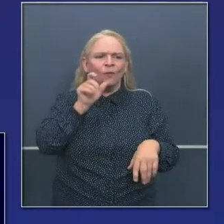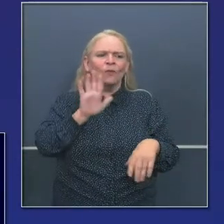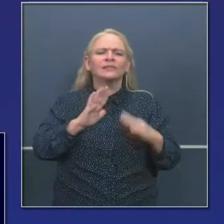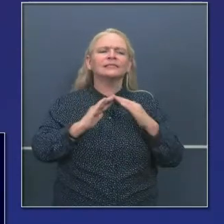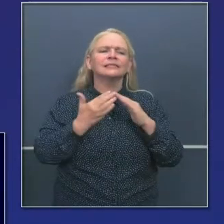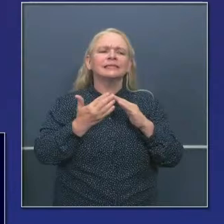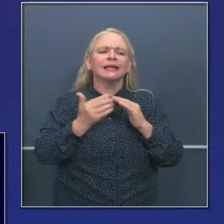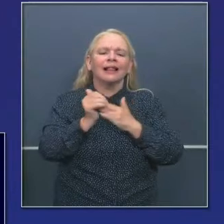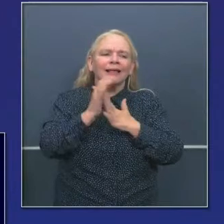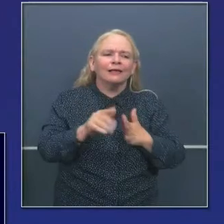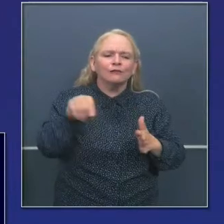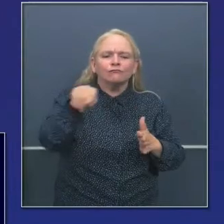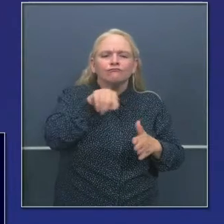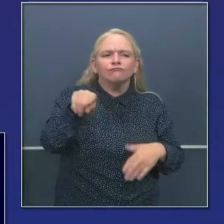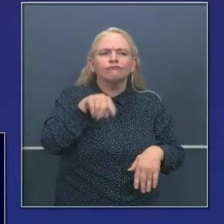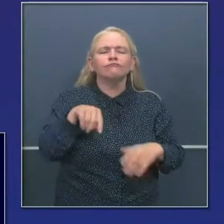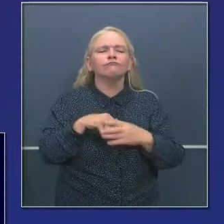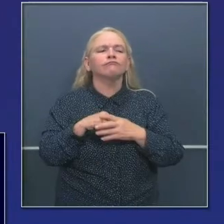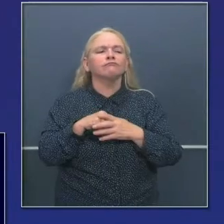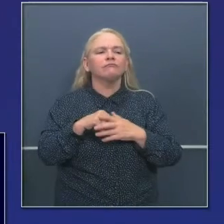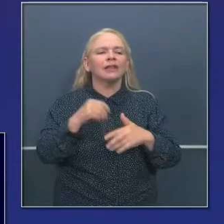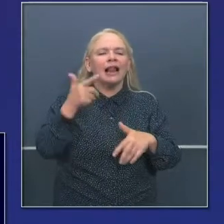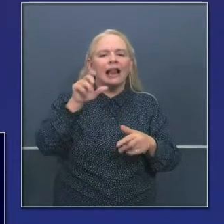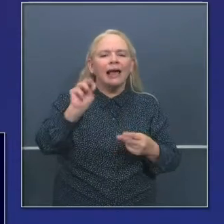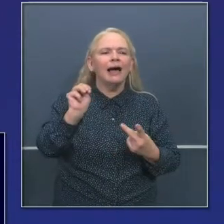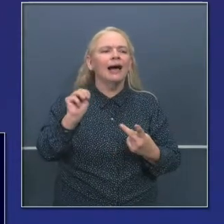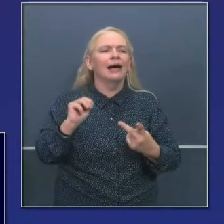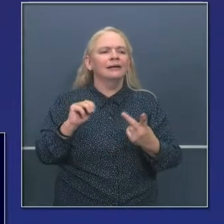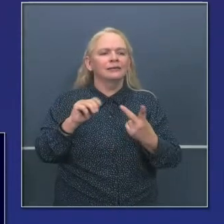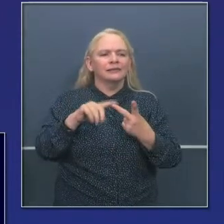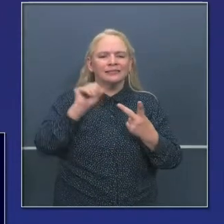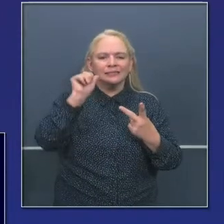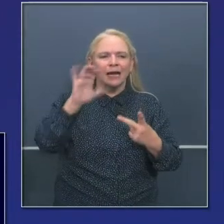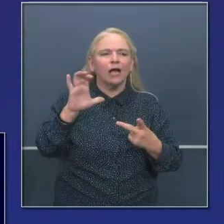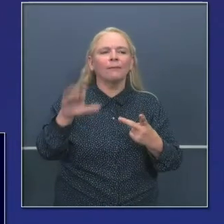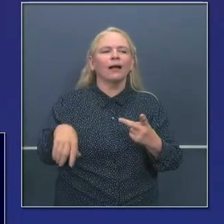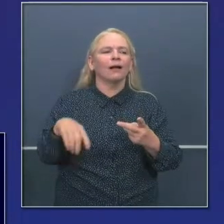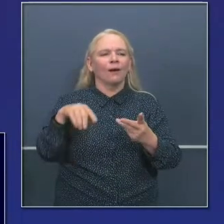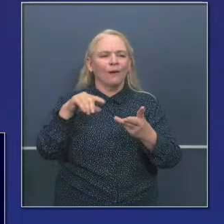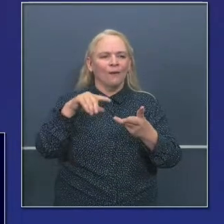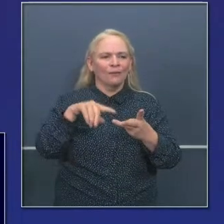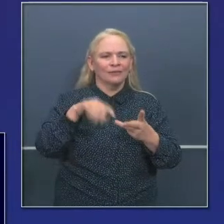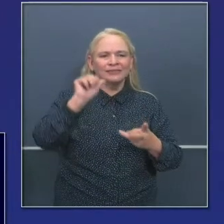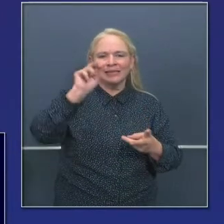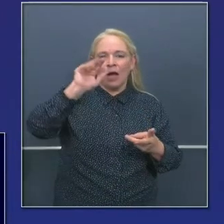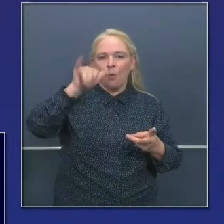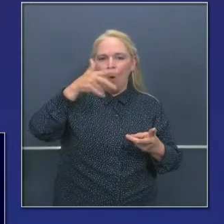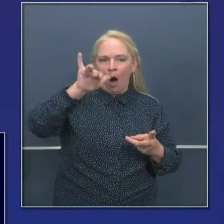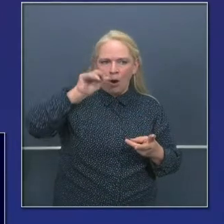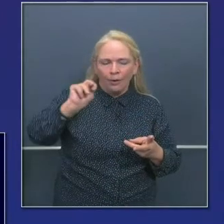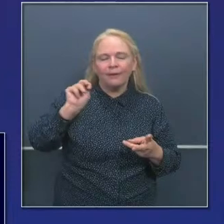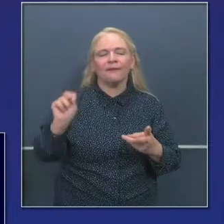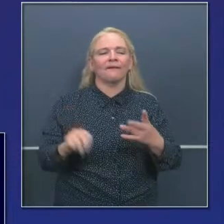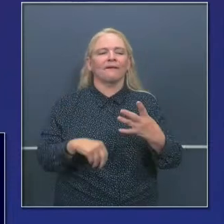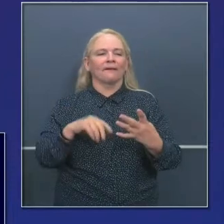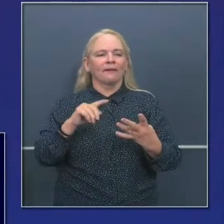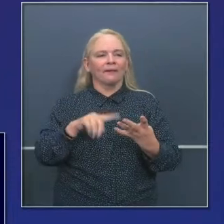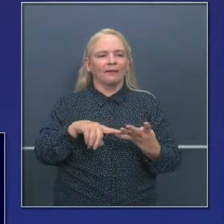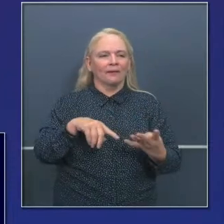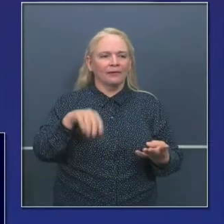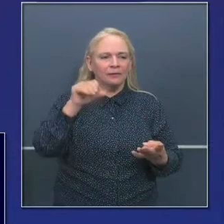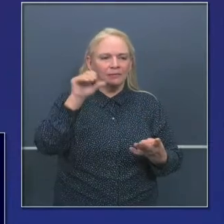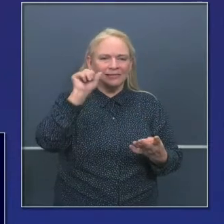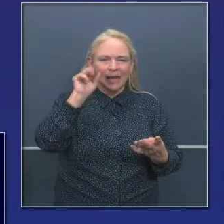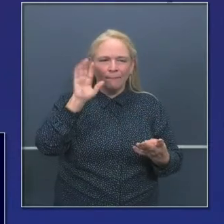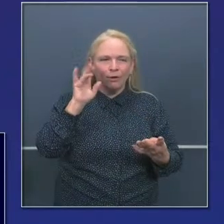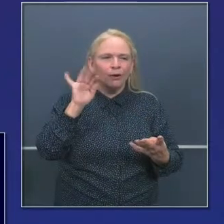partnership. Folks in Glenn County, Sacramento County, San Joaquin, Stanislaus, Fresno, Santa Barbara, San Bernardino, Riverside.